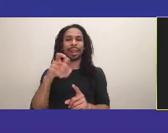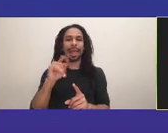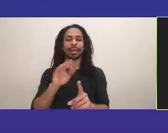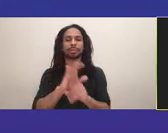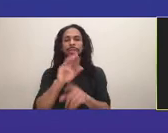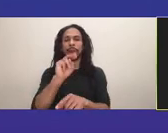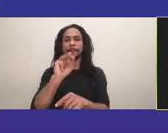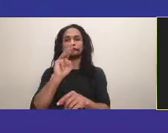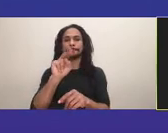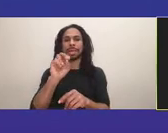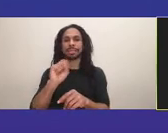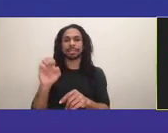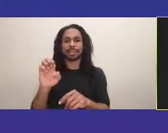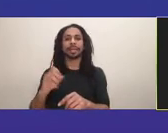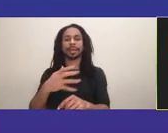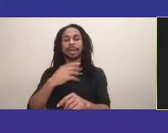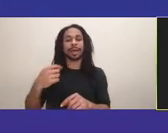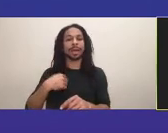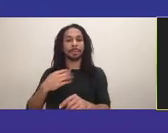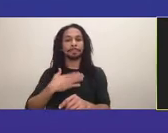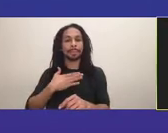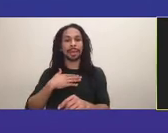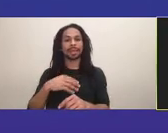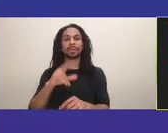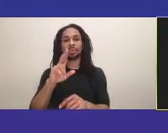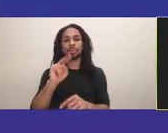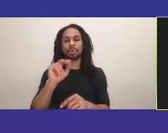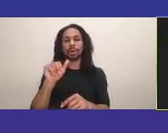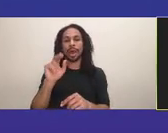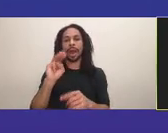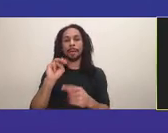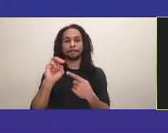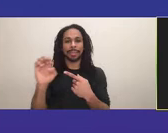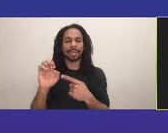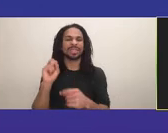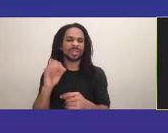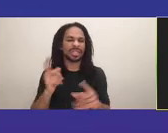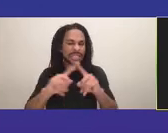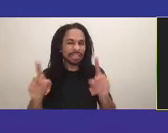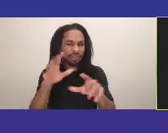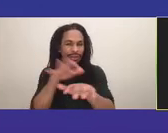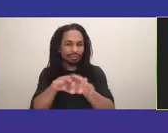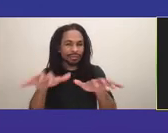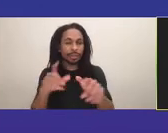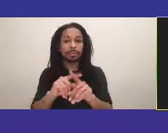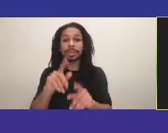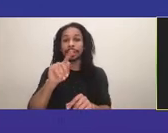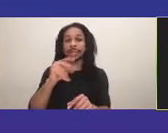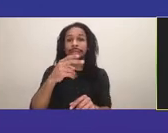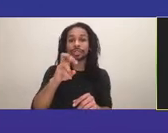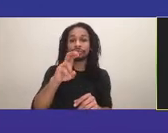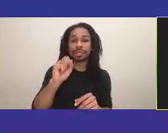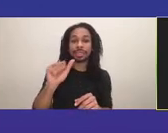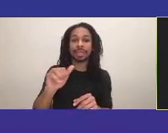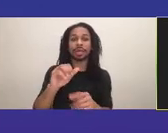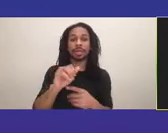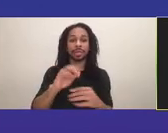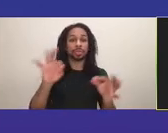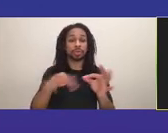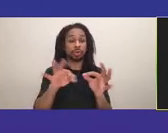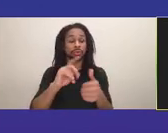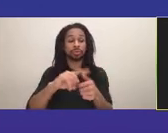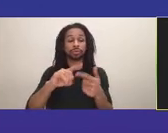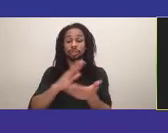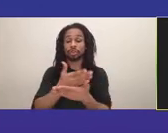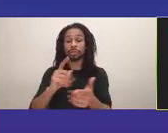the dialect that I come from is Unami. So Teresa sews, cooks, eats,